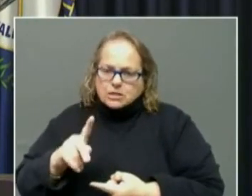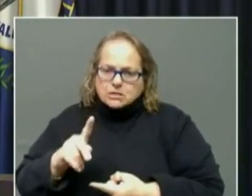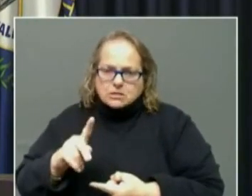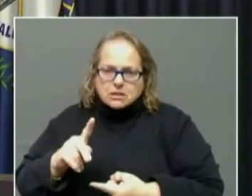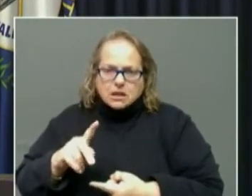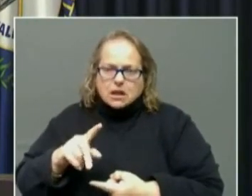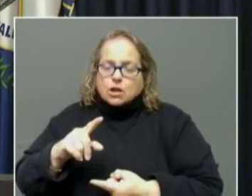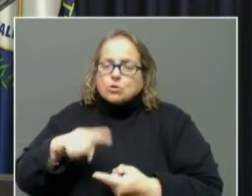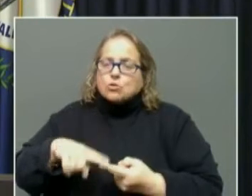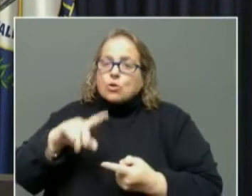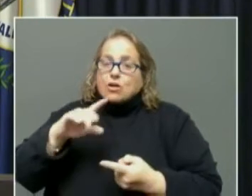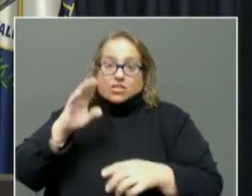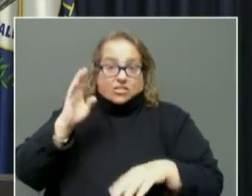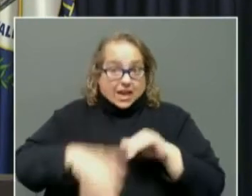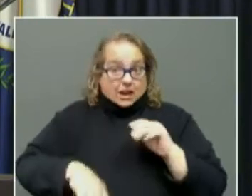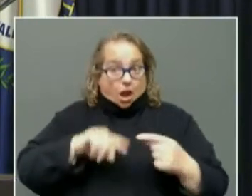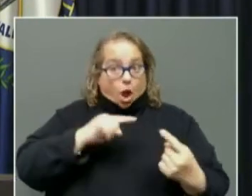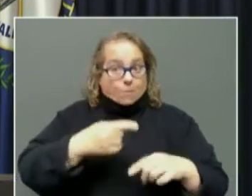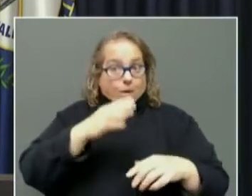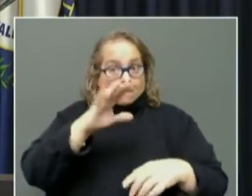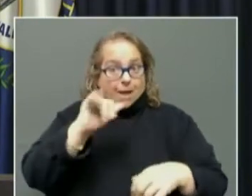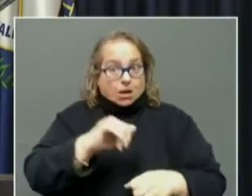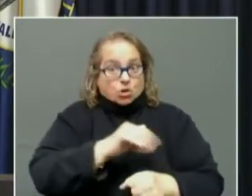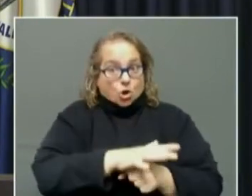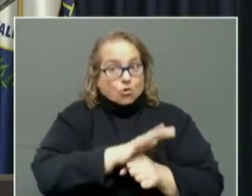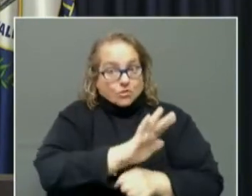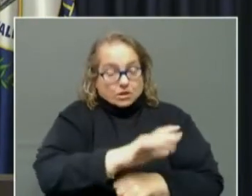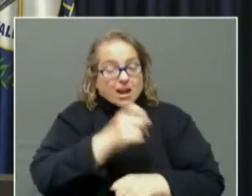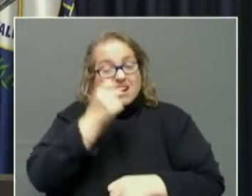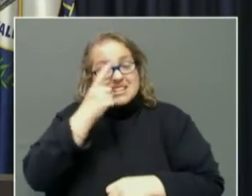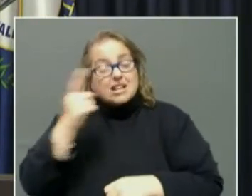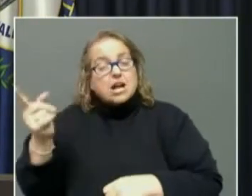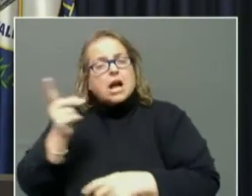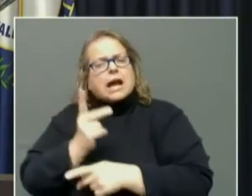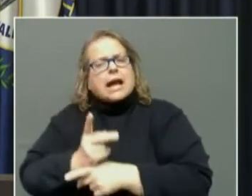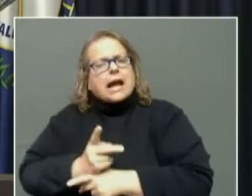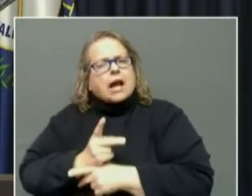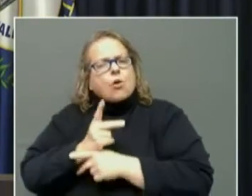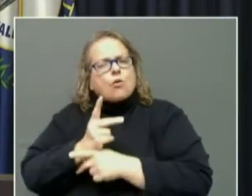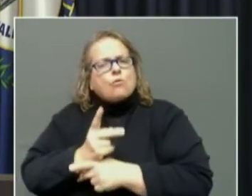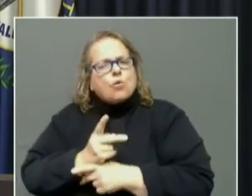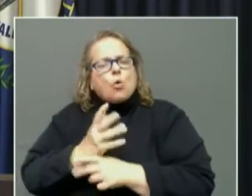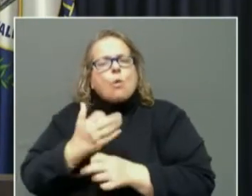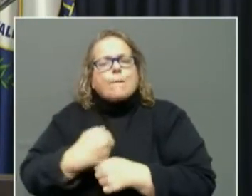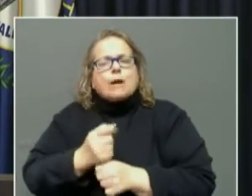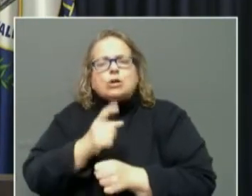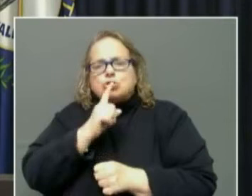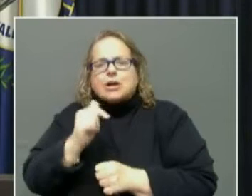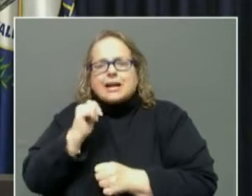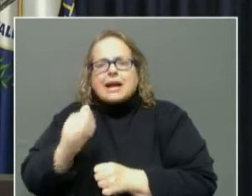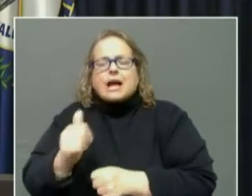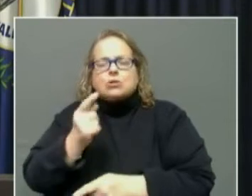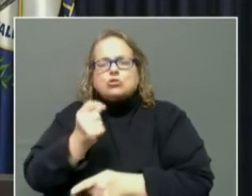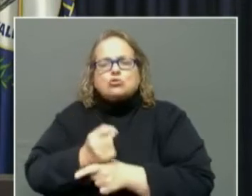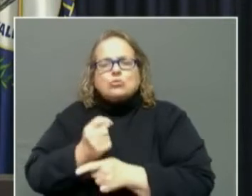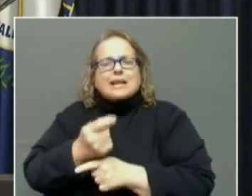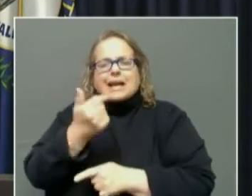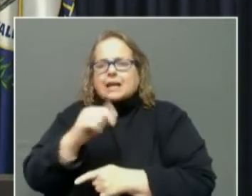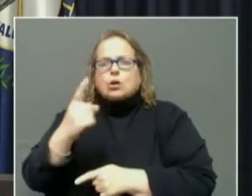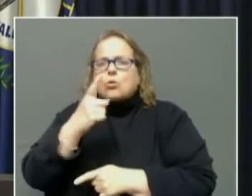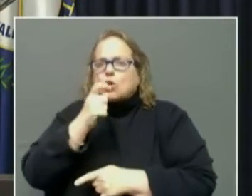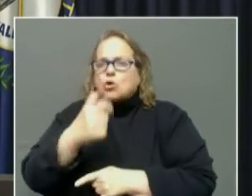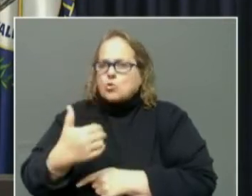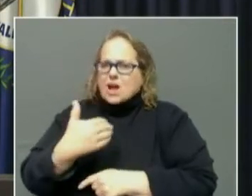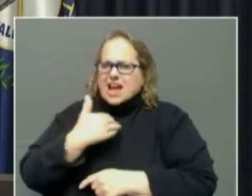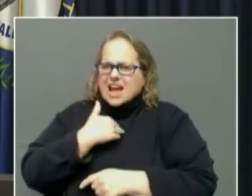COVID. They're being careful. They want to make sure they can treat anyone who has a side effect because of this vaccine. But we even